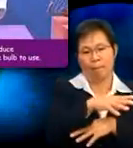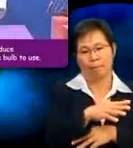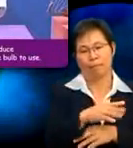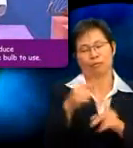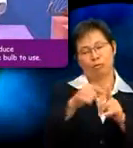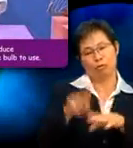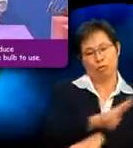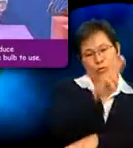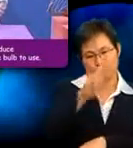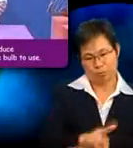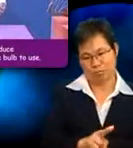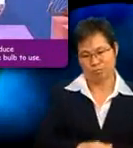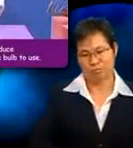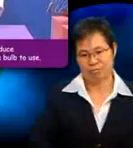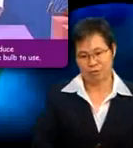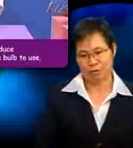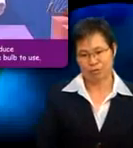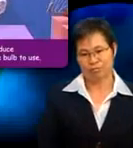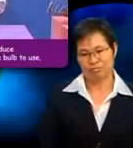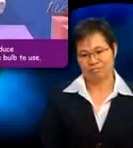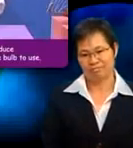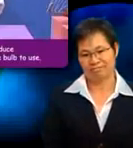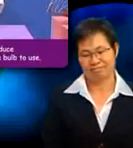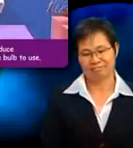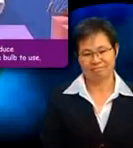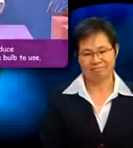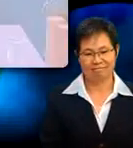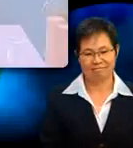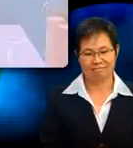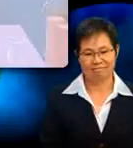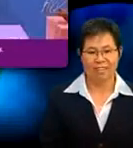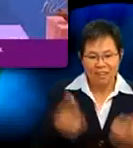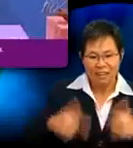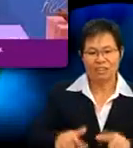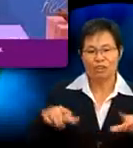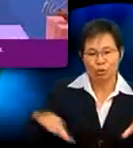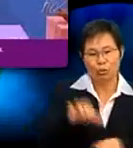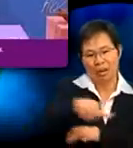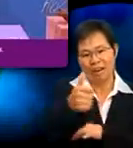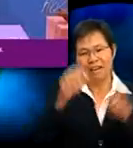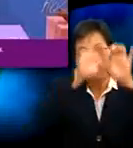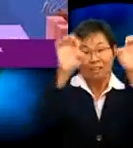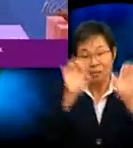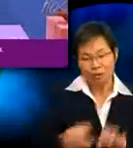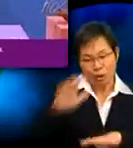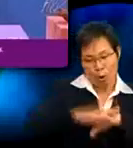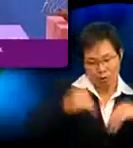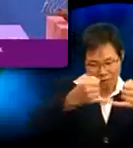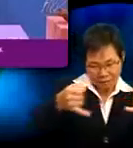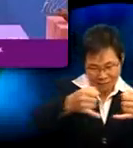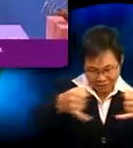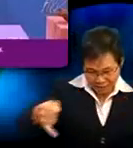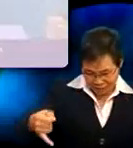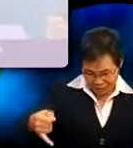electricity for the bulb to use. Let's do another experiment